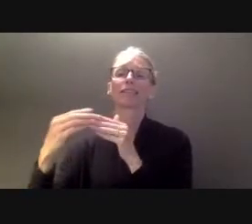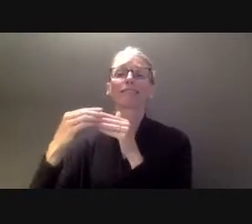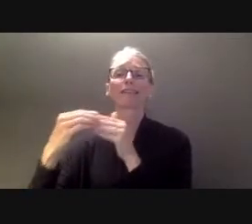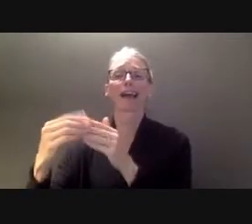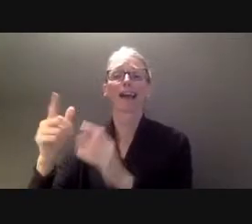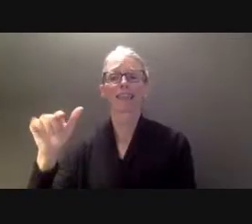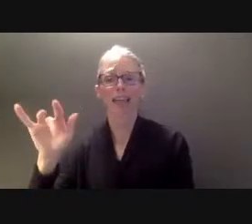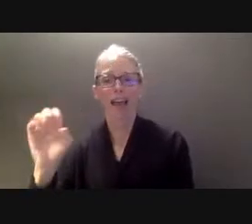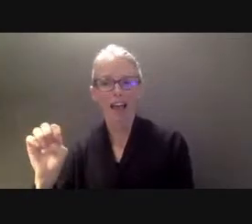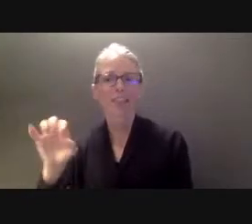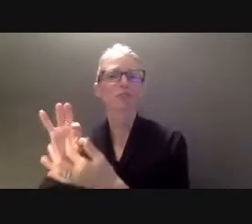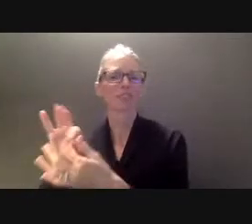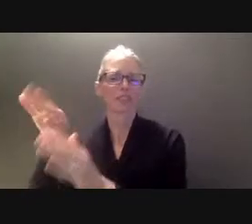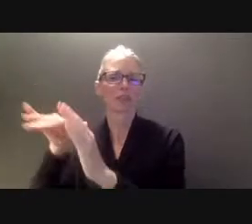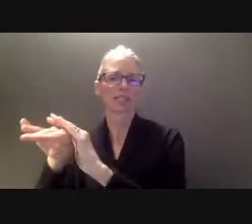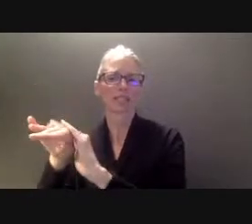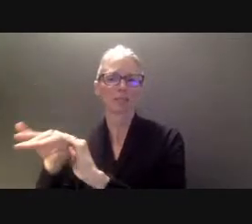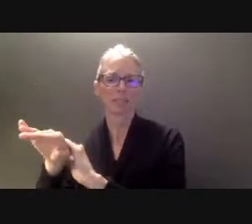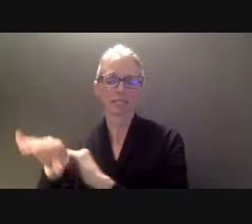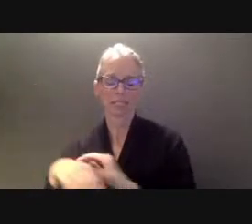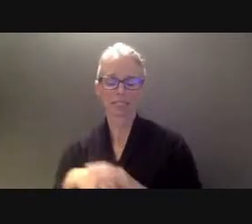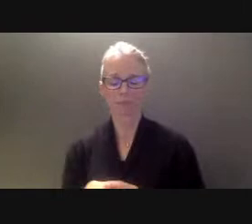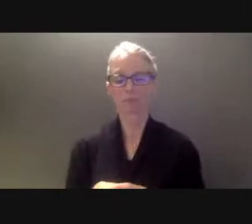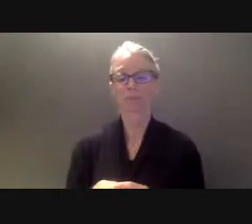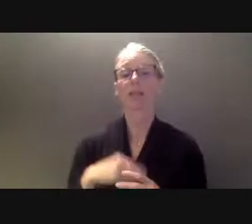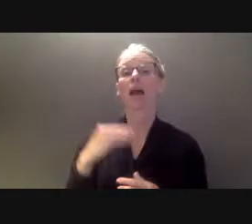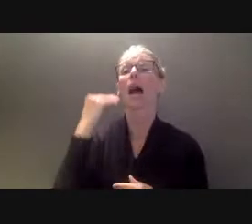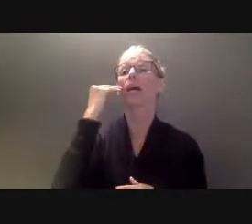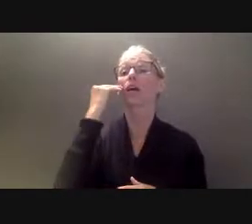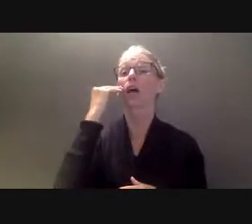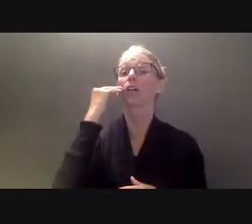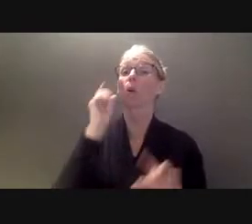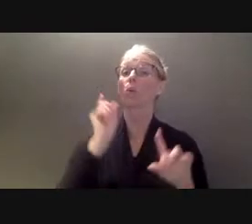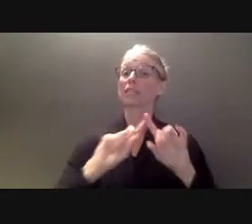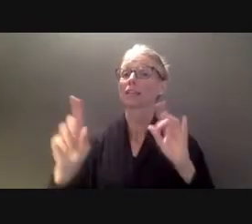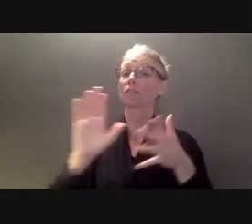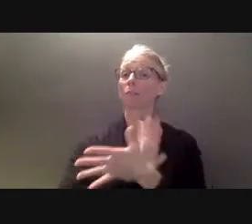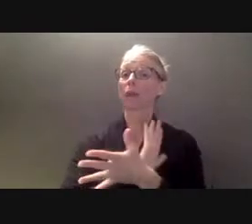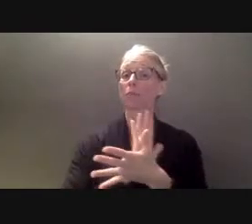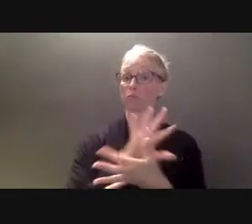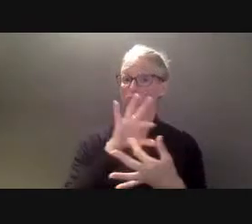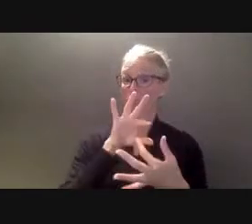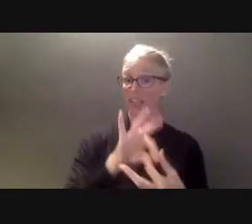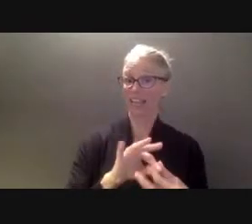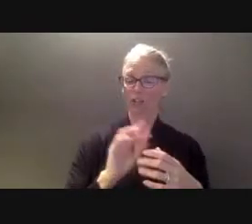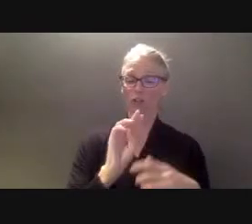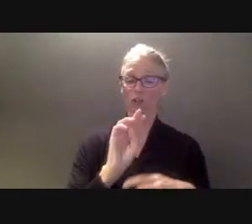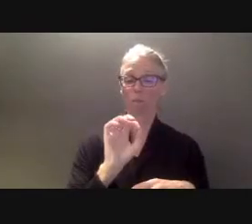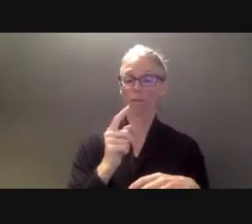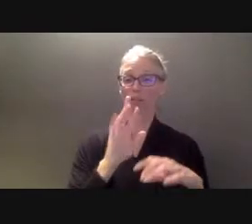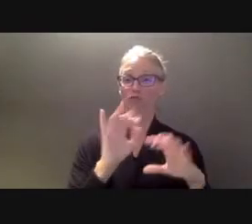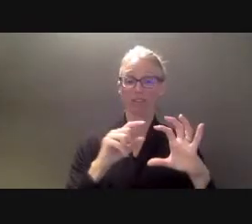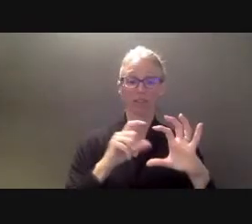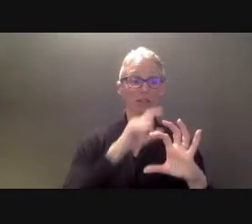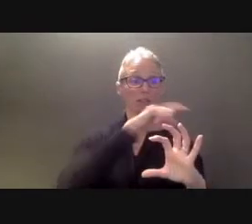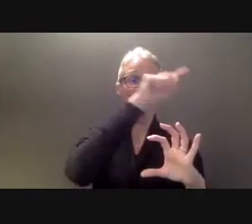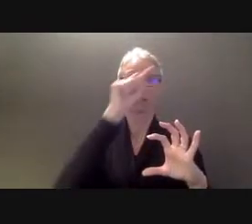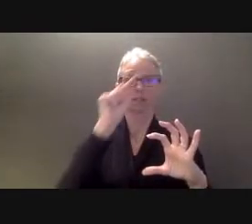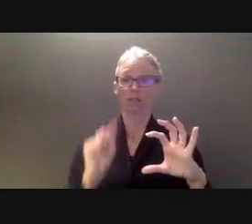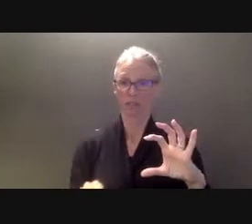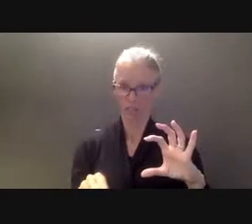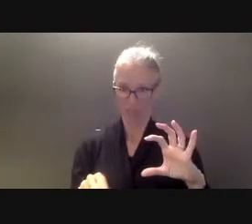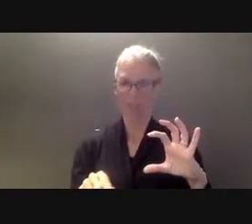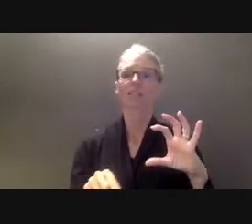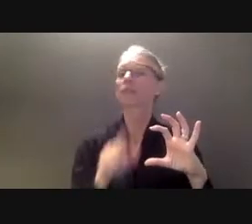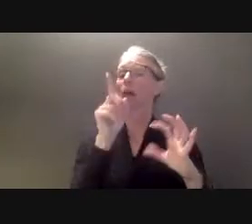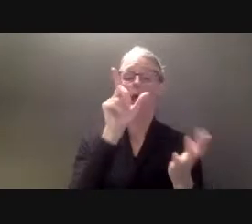However, I know when we publish our papers, we're going to be making those like open access. And, we're very keen